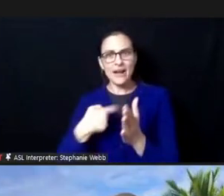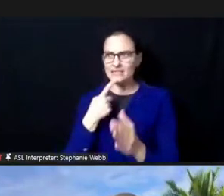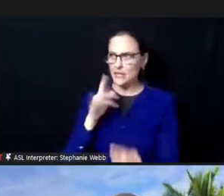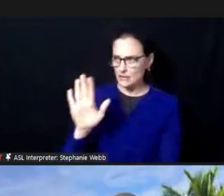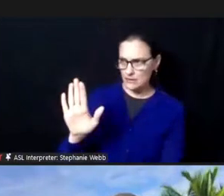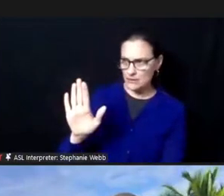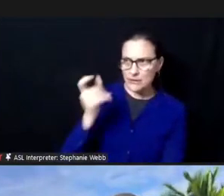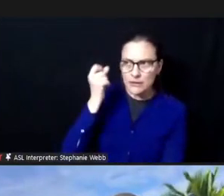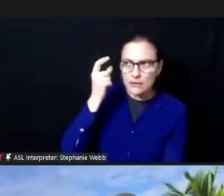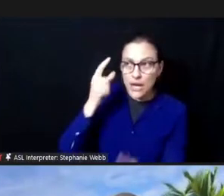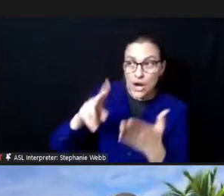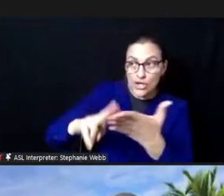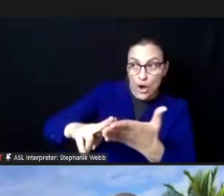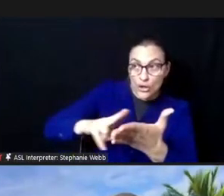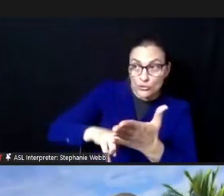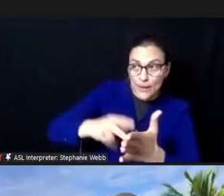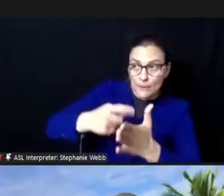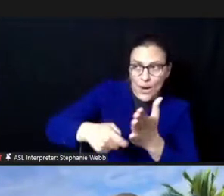And so